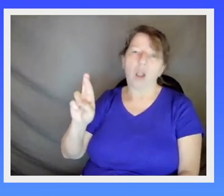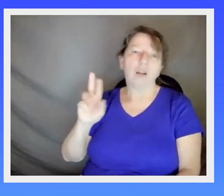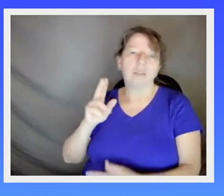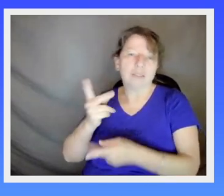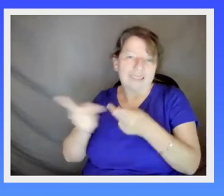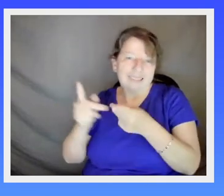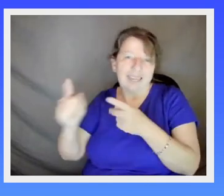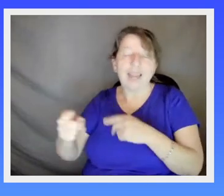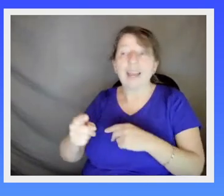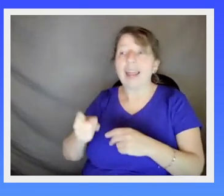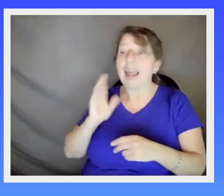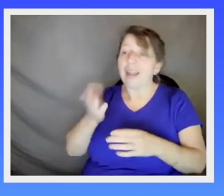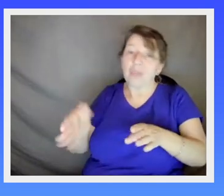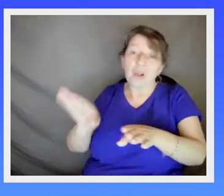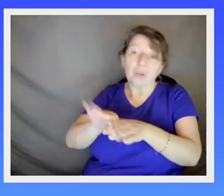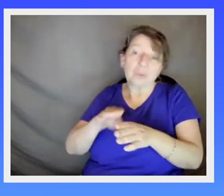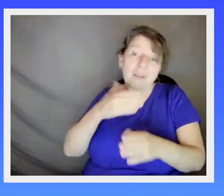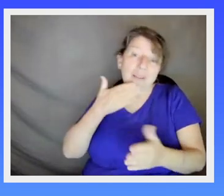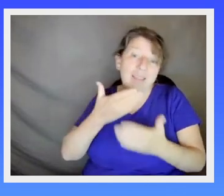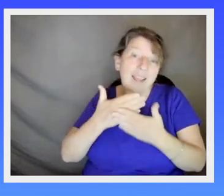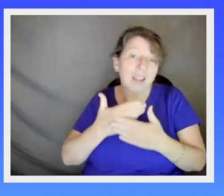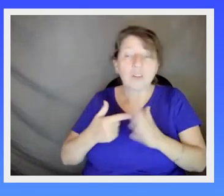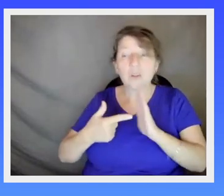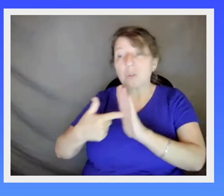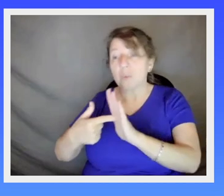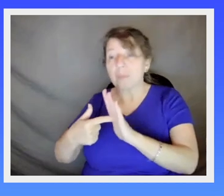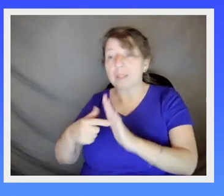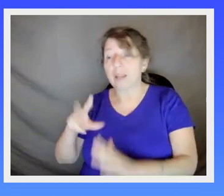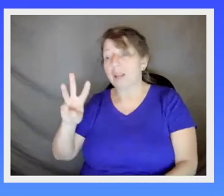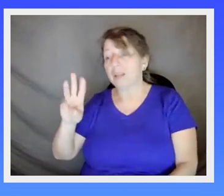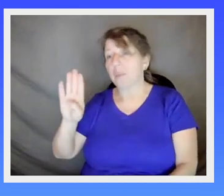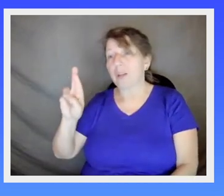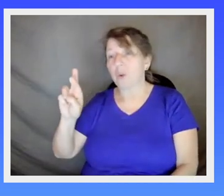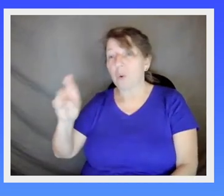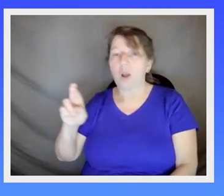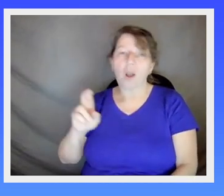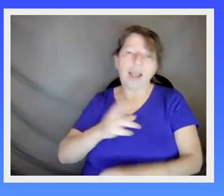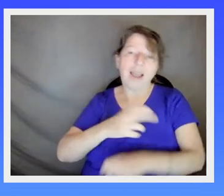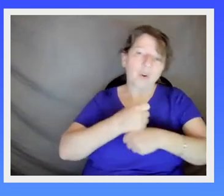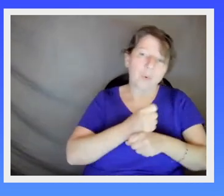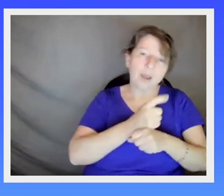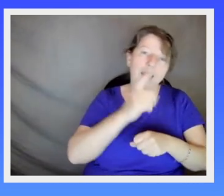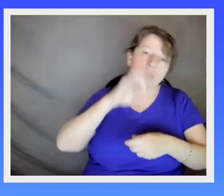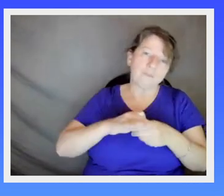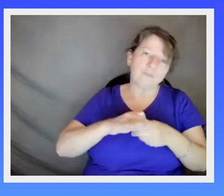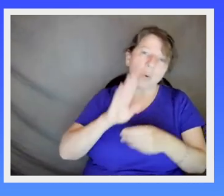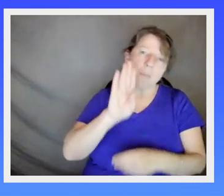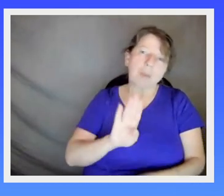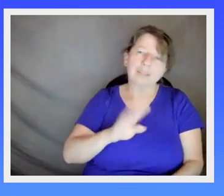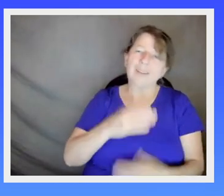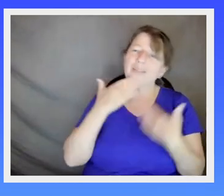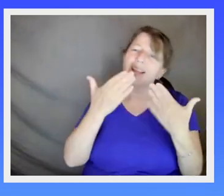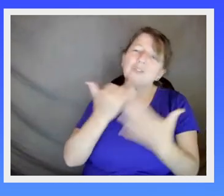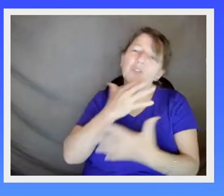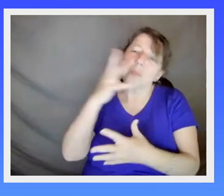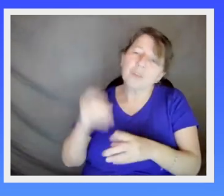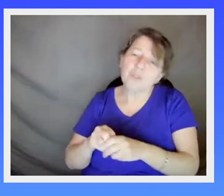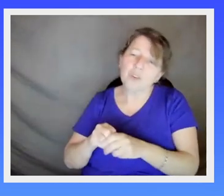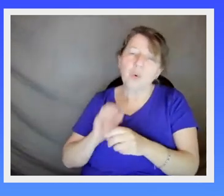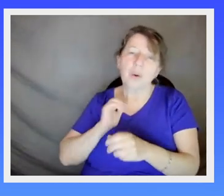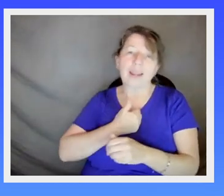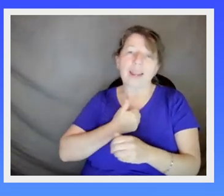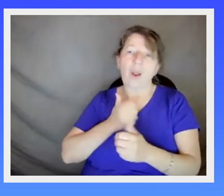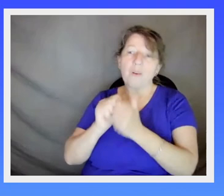in closing, on behalf of WBUR and the Create the Vote Boston Coalition, thank you for joining today's forum. And I want to